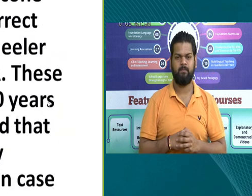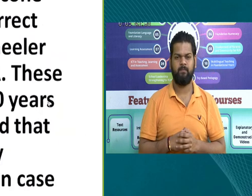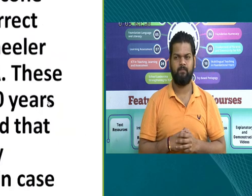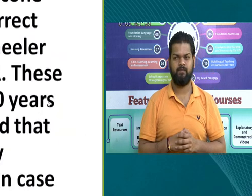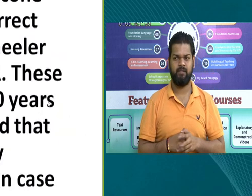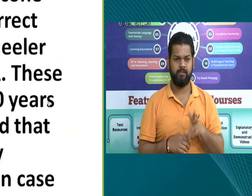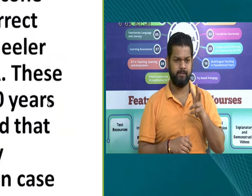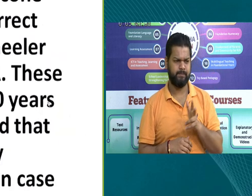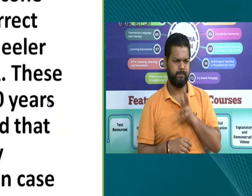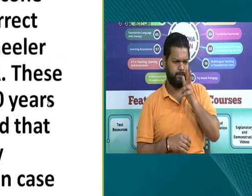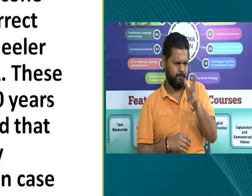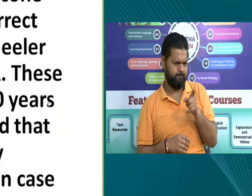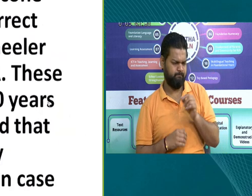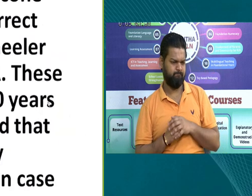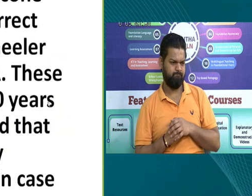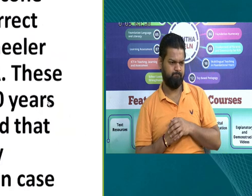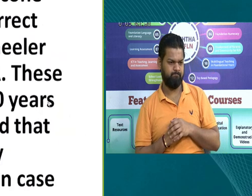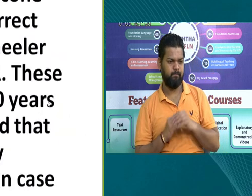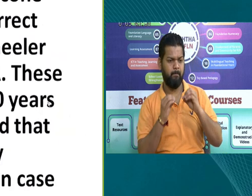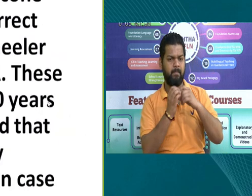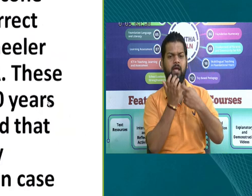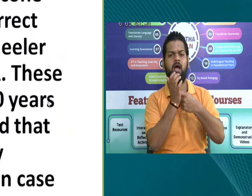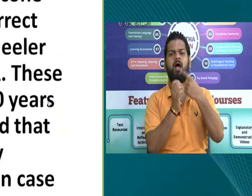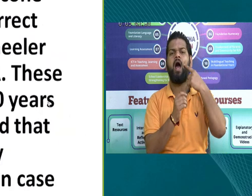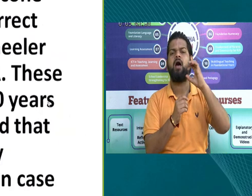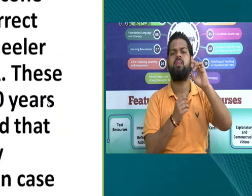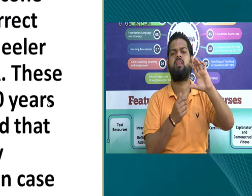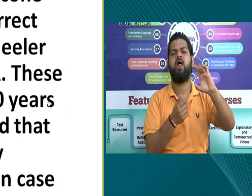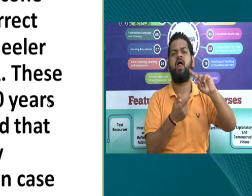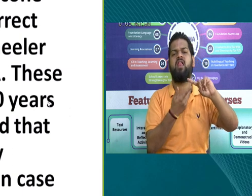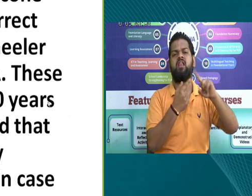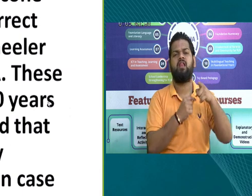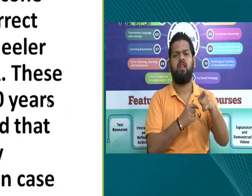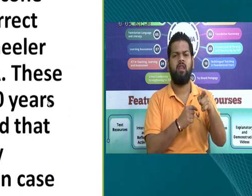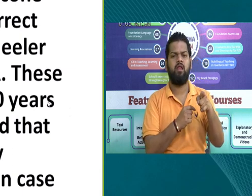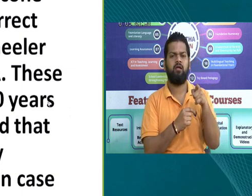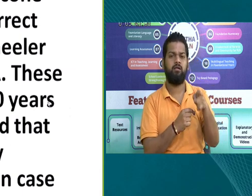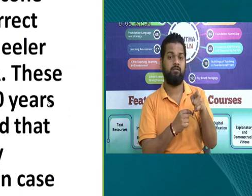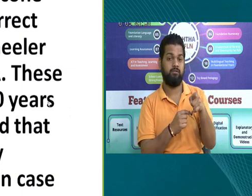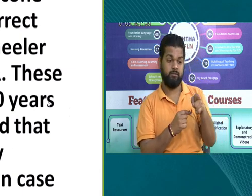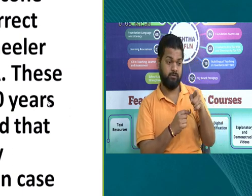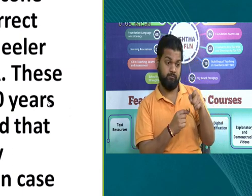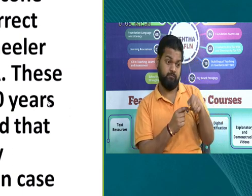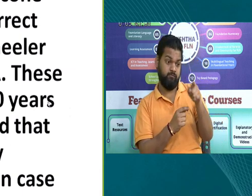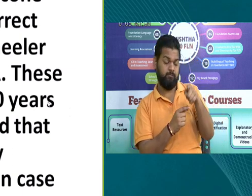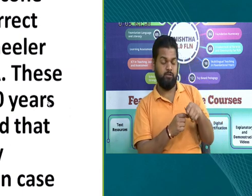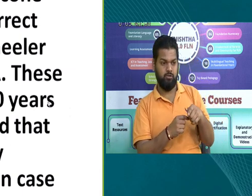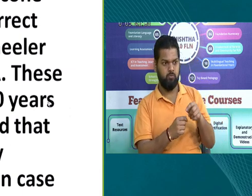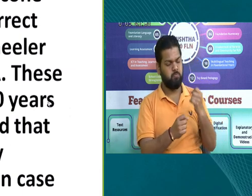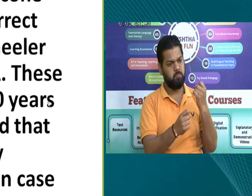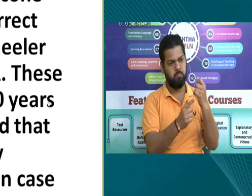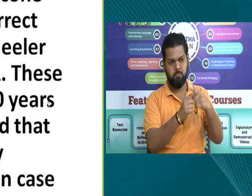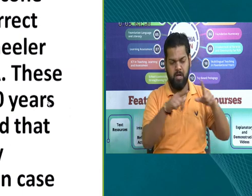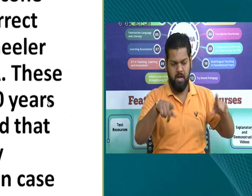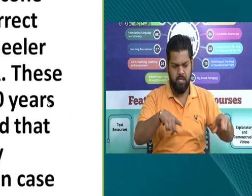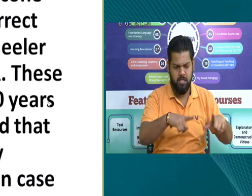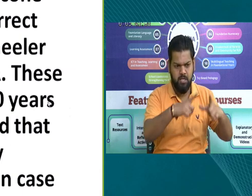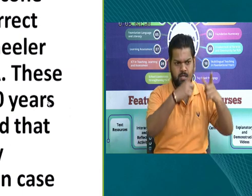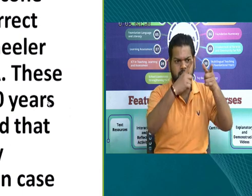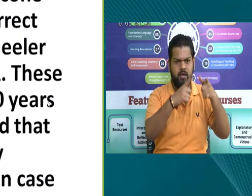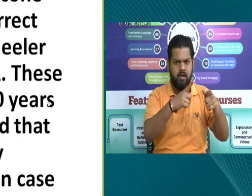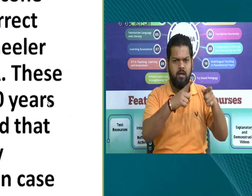He said that a bristle-cone pine tree was the correct one that grew on